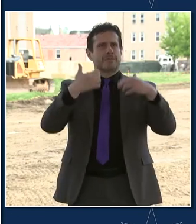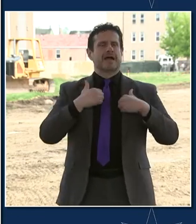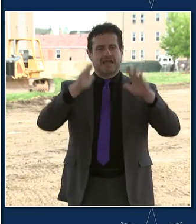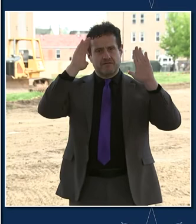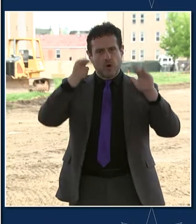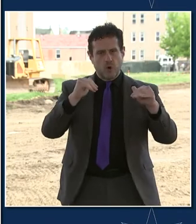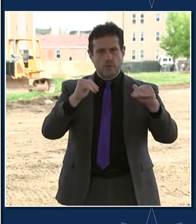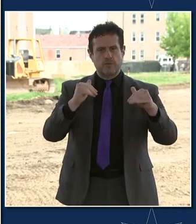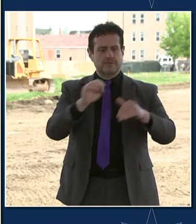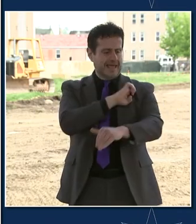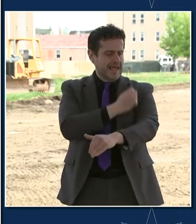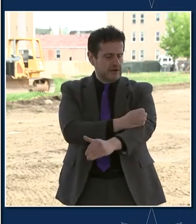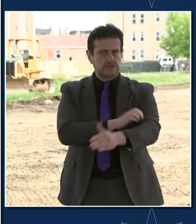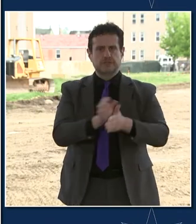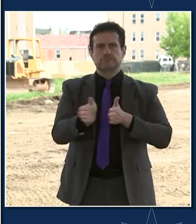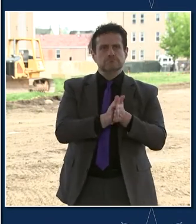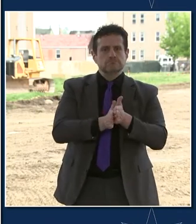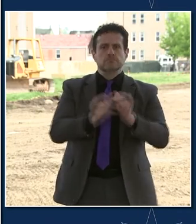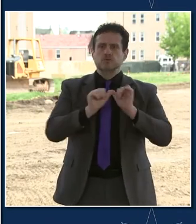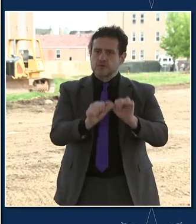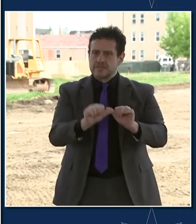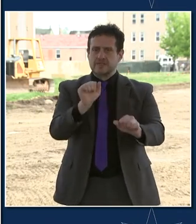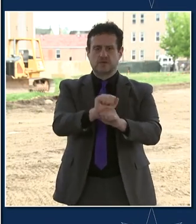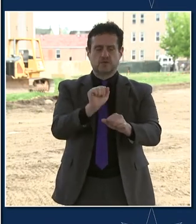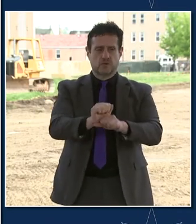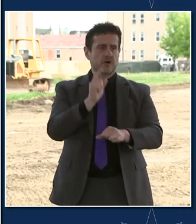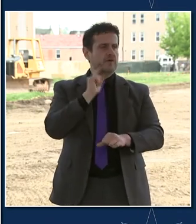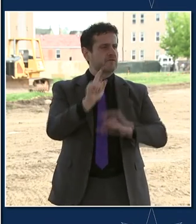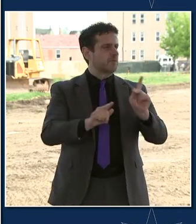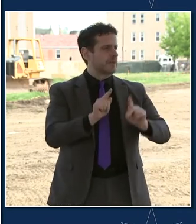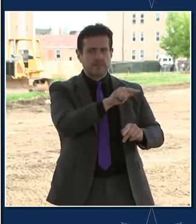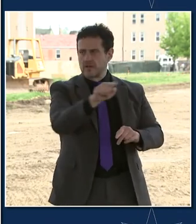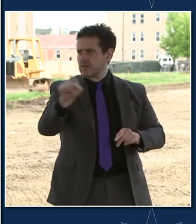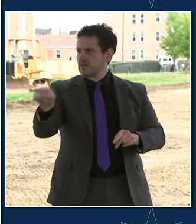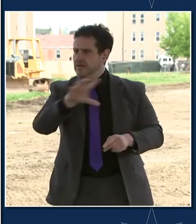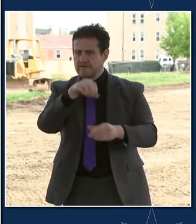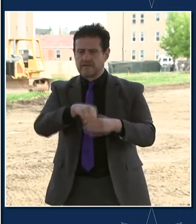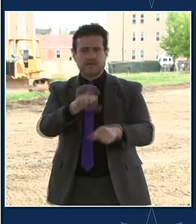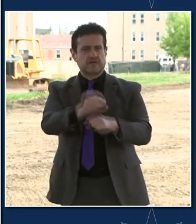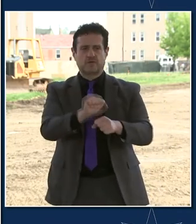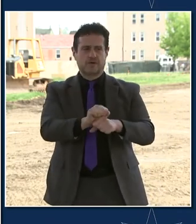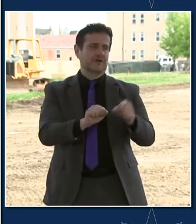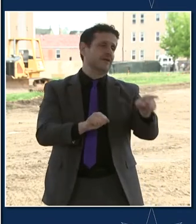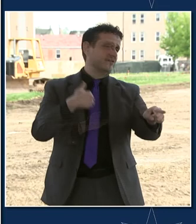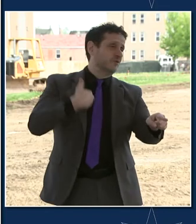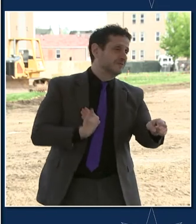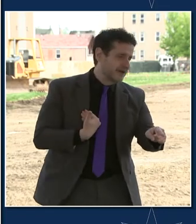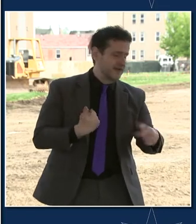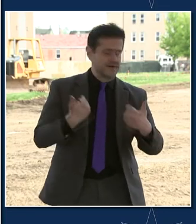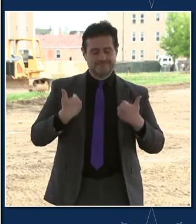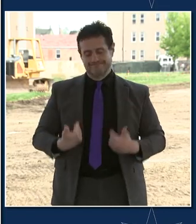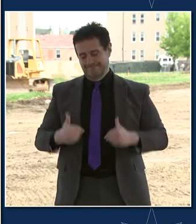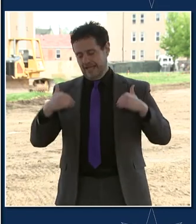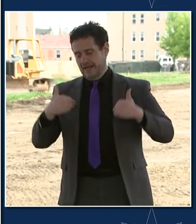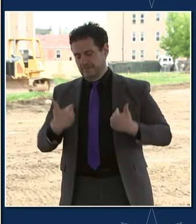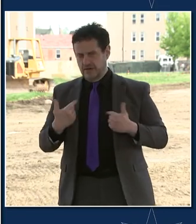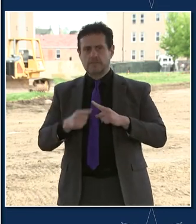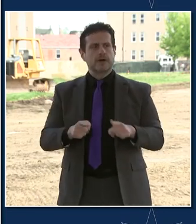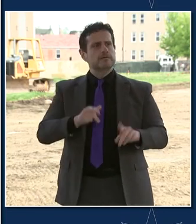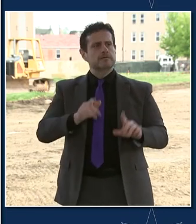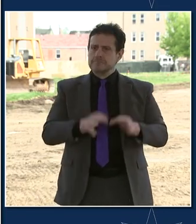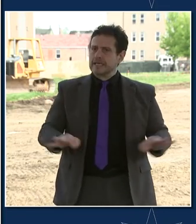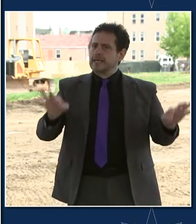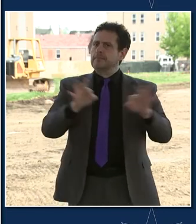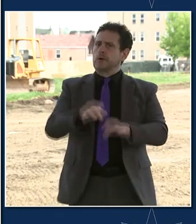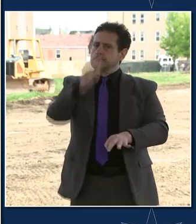energized to continue to do the work. For those of you who are in the work, I know you're tired, I'm tired, but keep going.